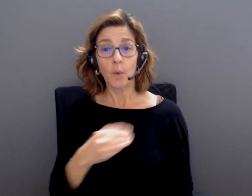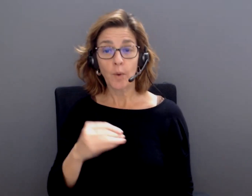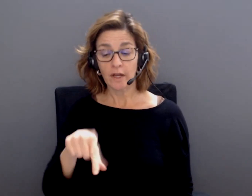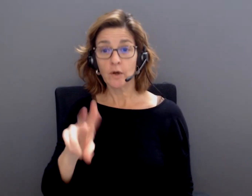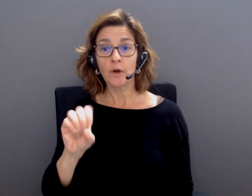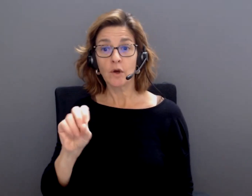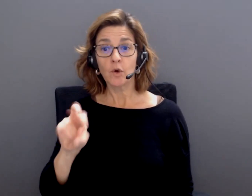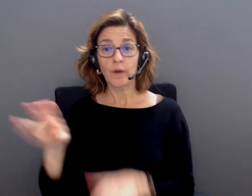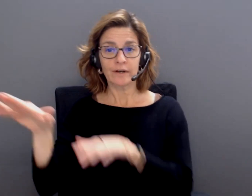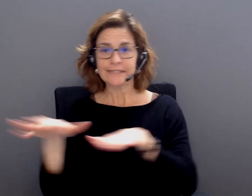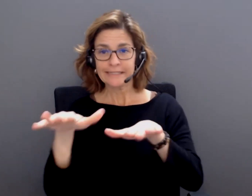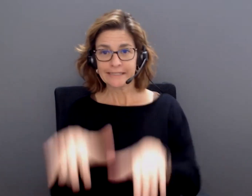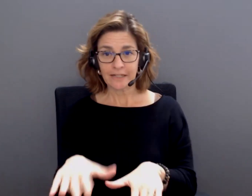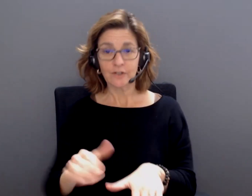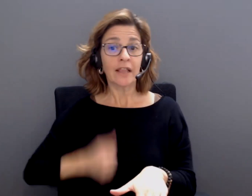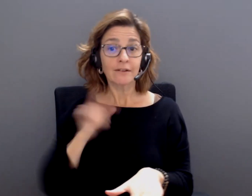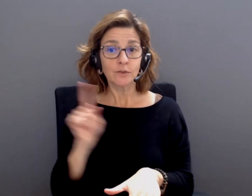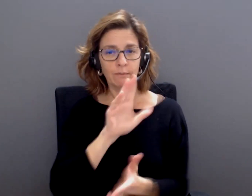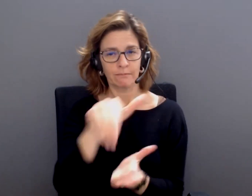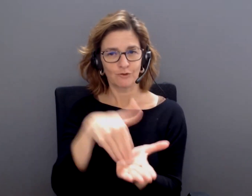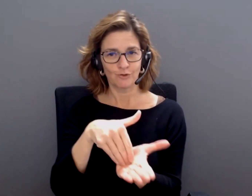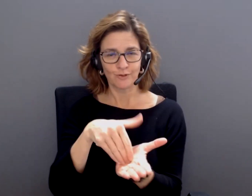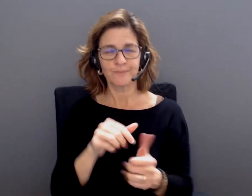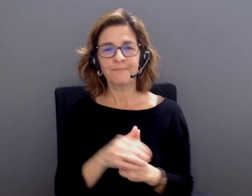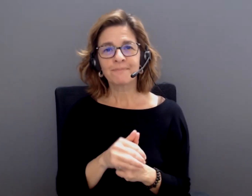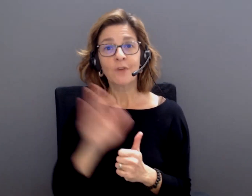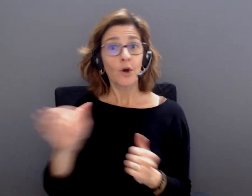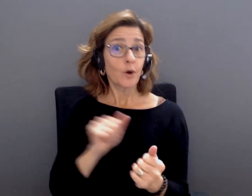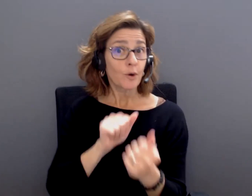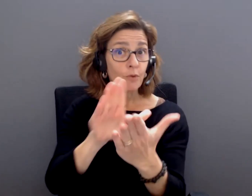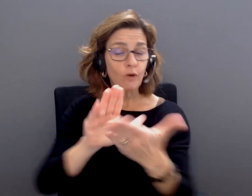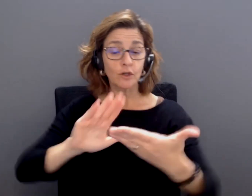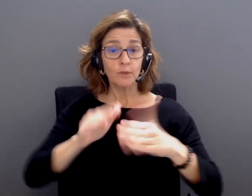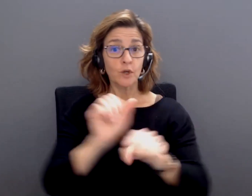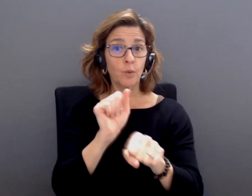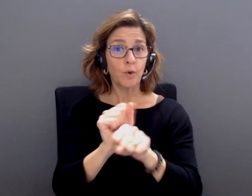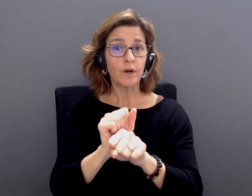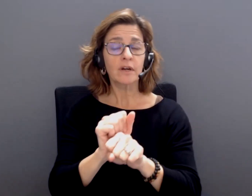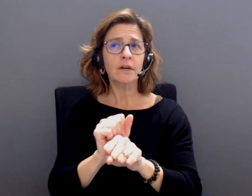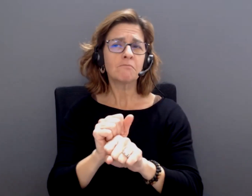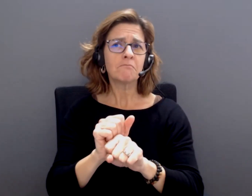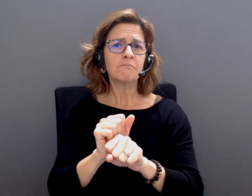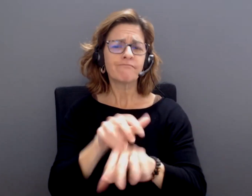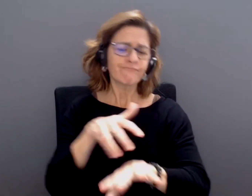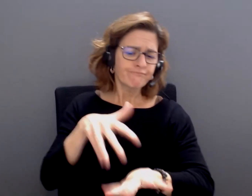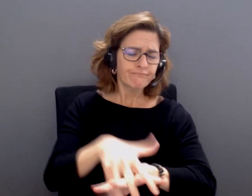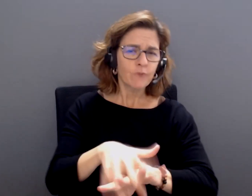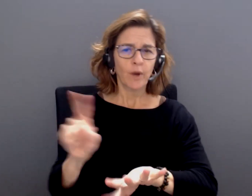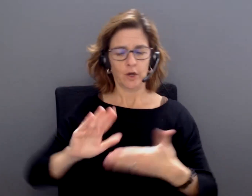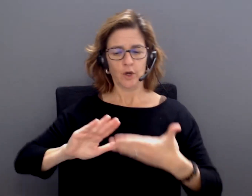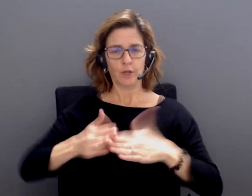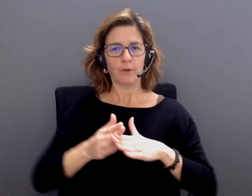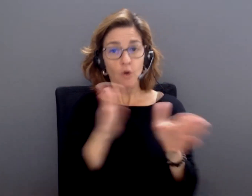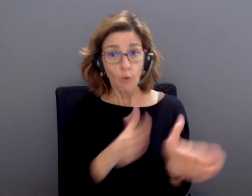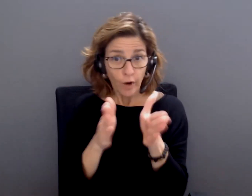settler from Montreal. Her approach to community work is informed by her years of community organizing as well